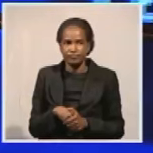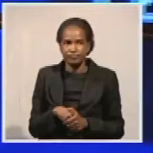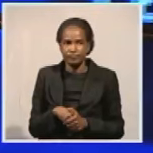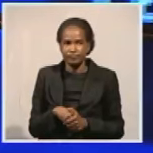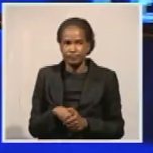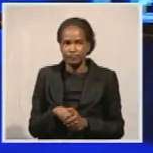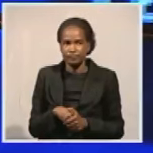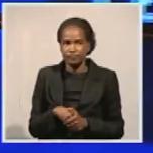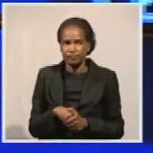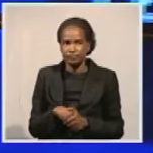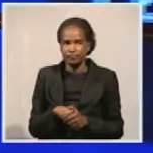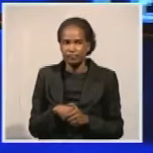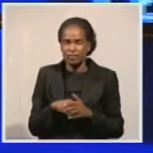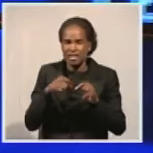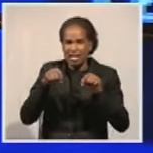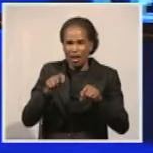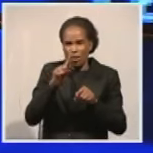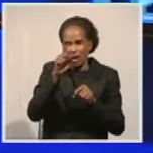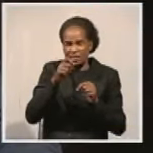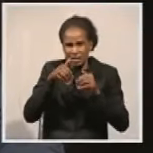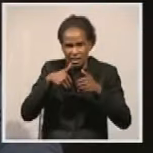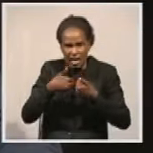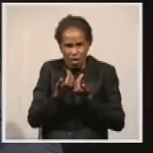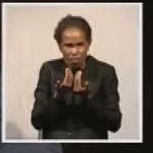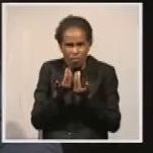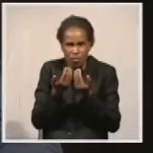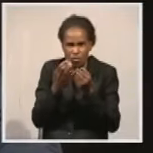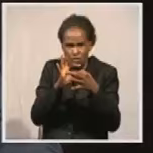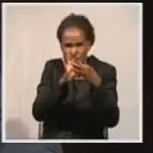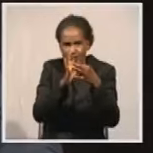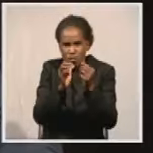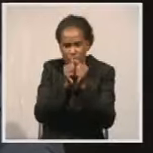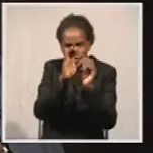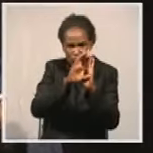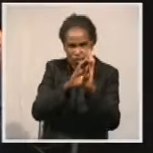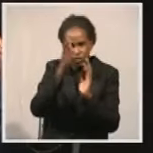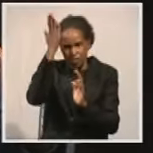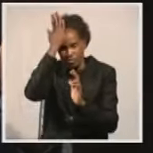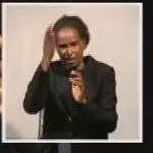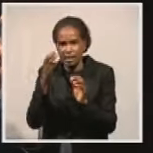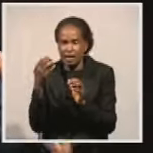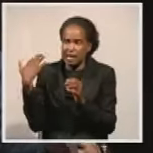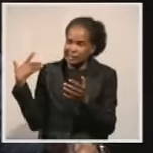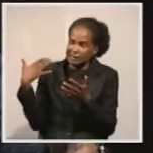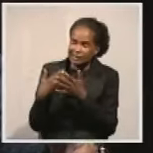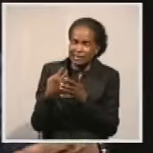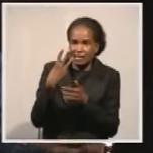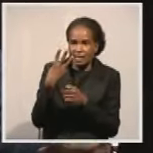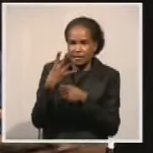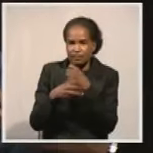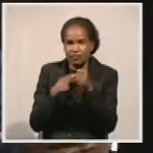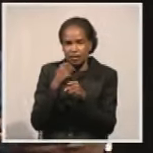Yeah. How do you think we're doing so far in that area as a country? Of course, for 34 years, it's quite a long time,